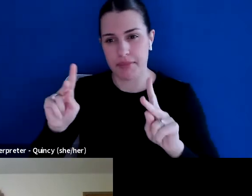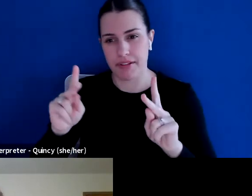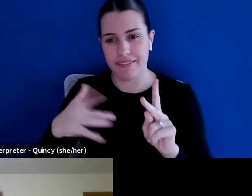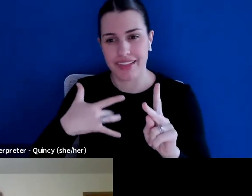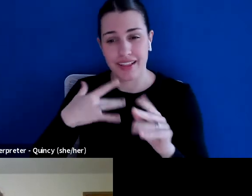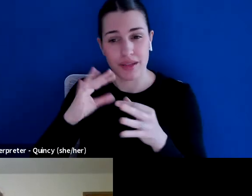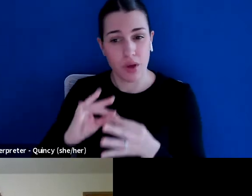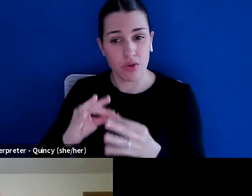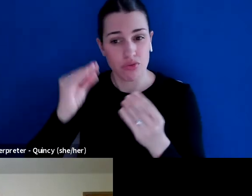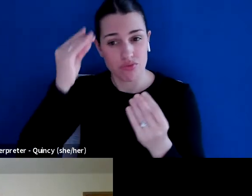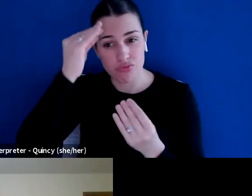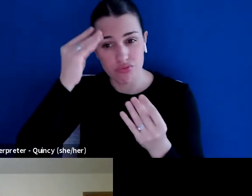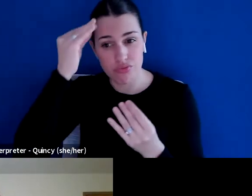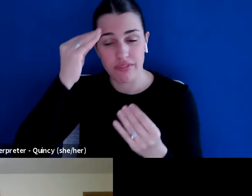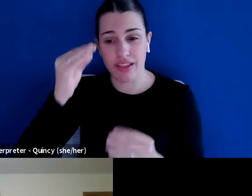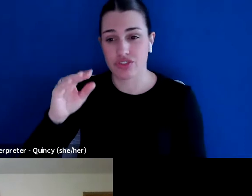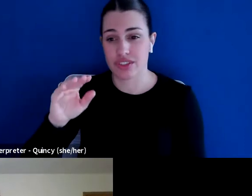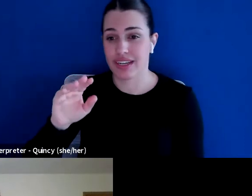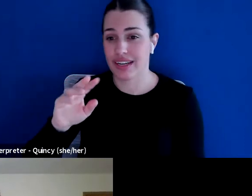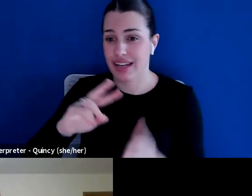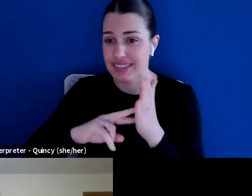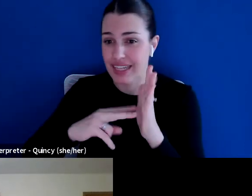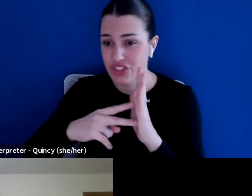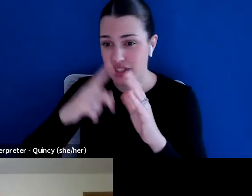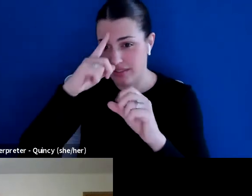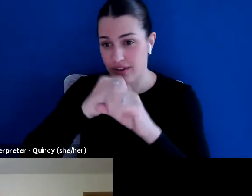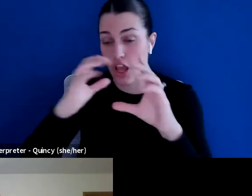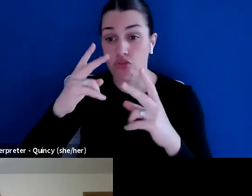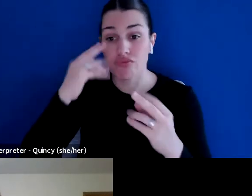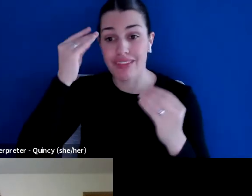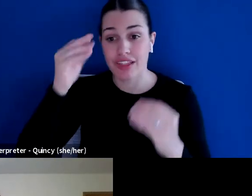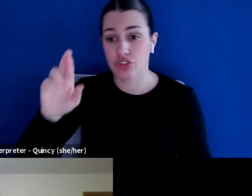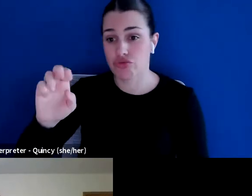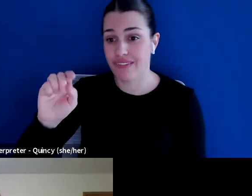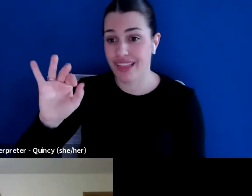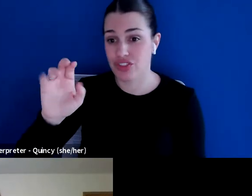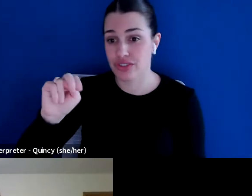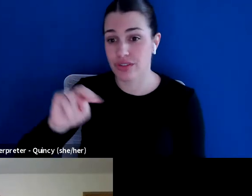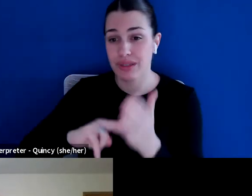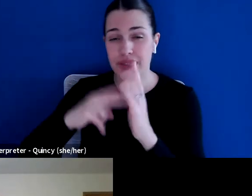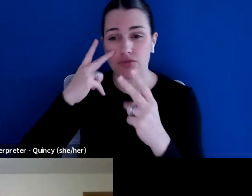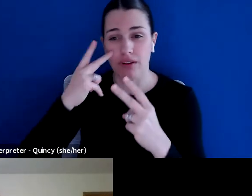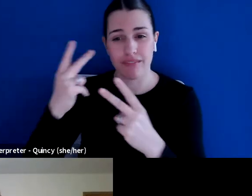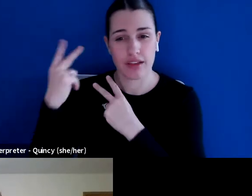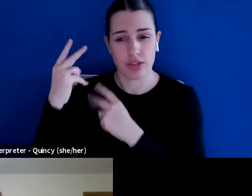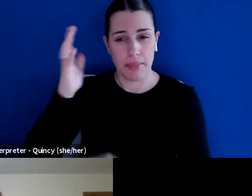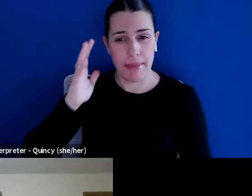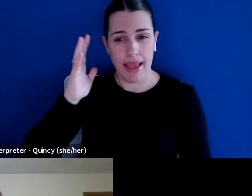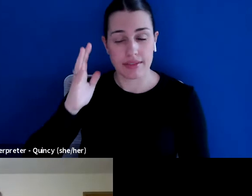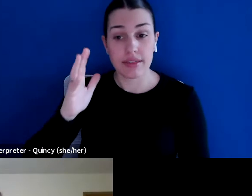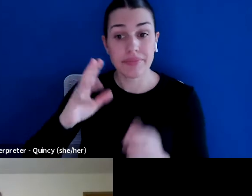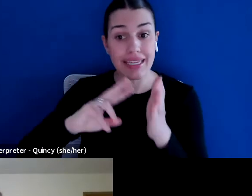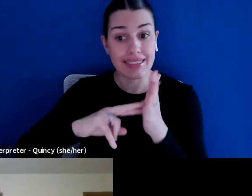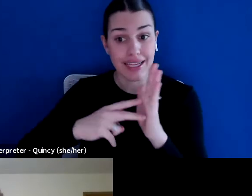And when we say reflection, we really mean reflecting on the past. And when we say intention, which we'll go more deeply into later,